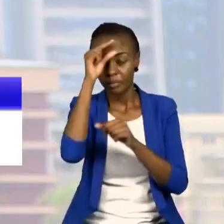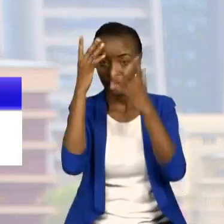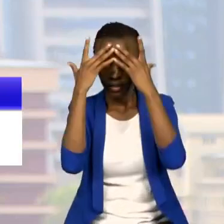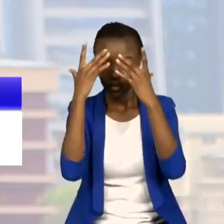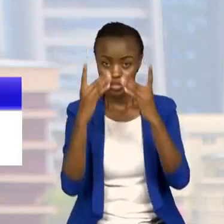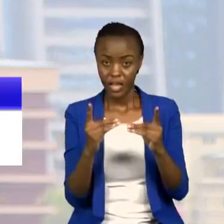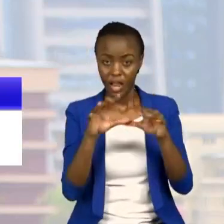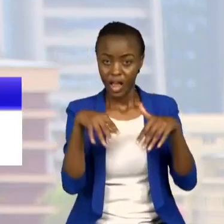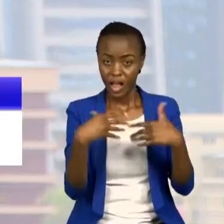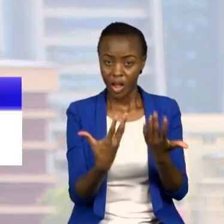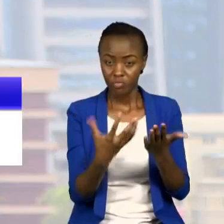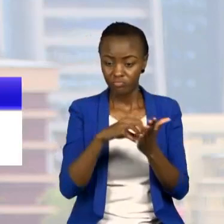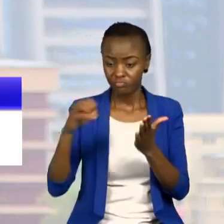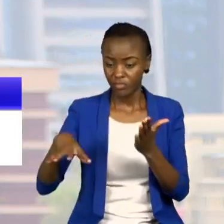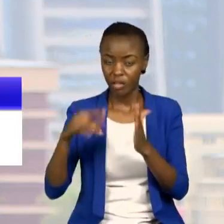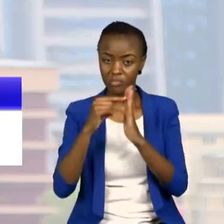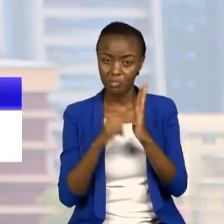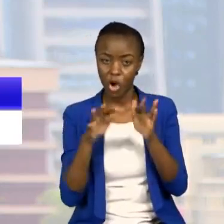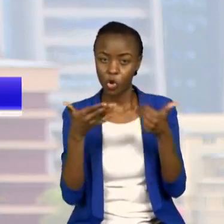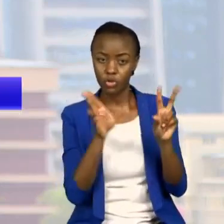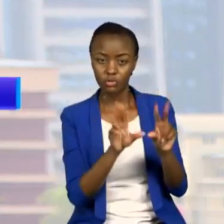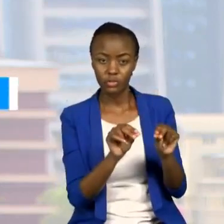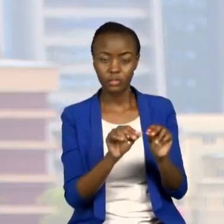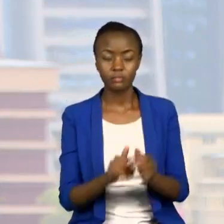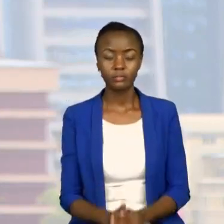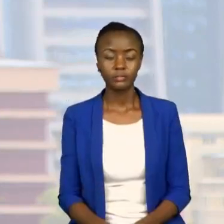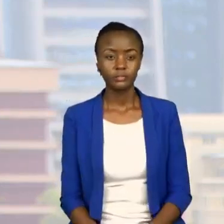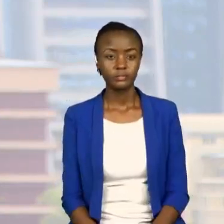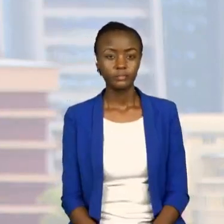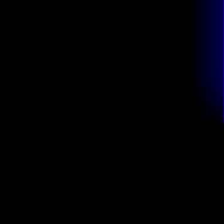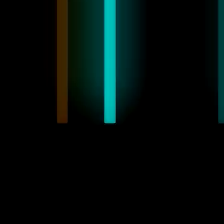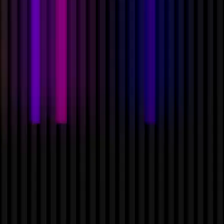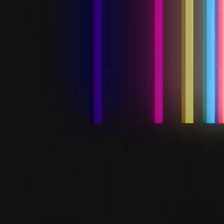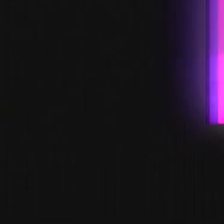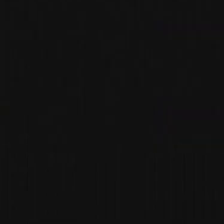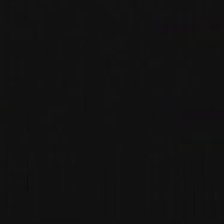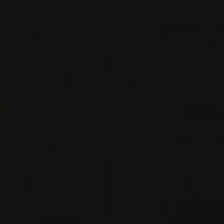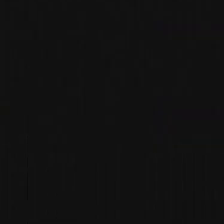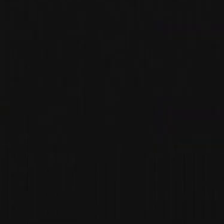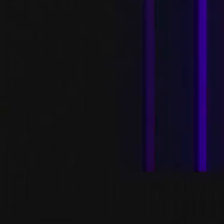not to uplift the restrictions. Robert Ouma, Switch TV, Nairobi.